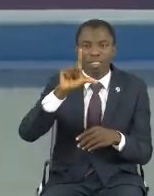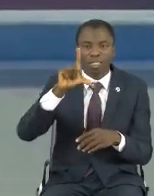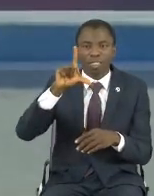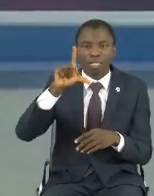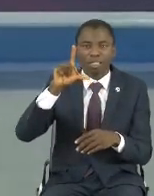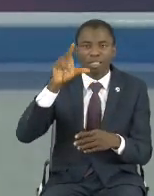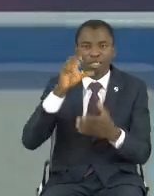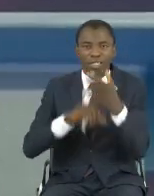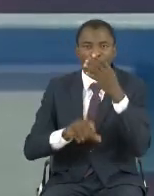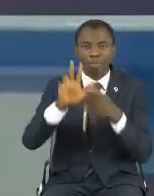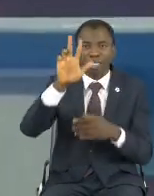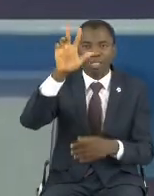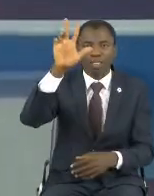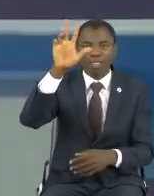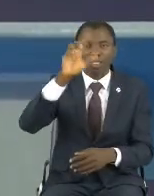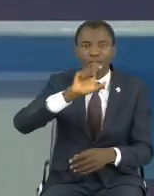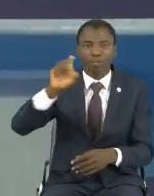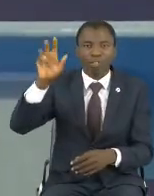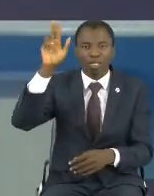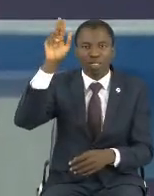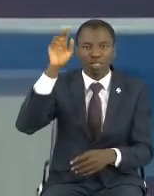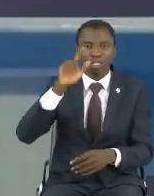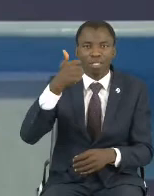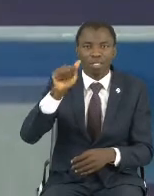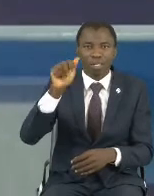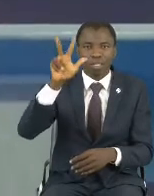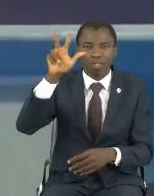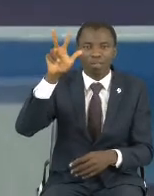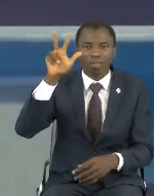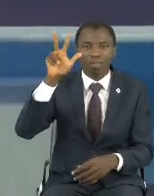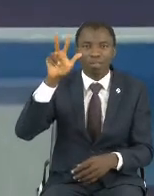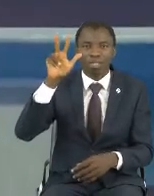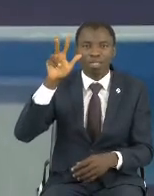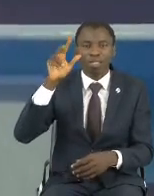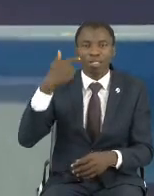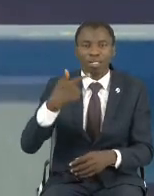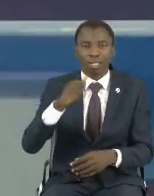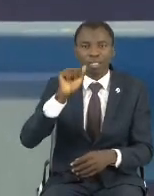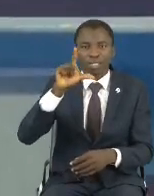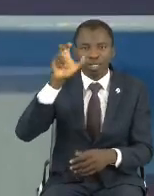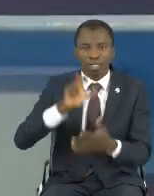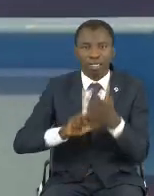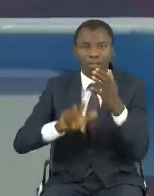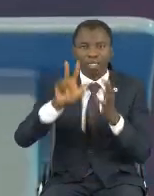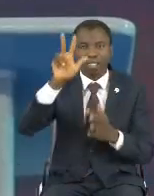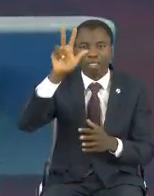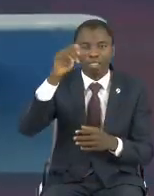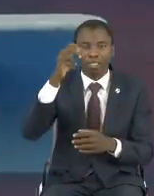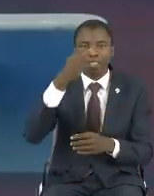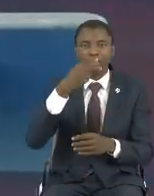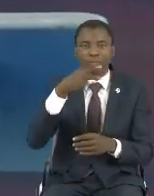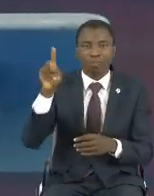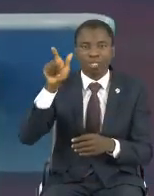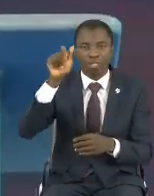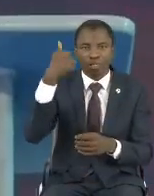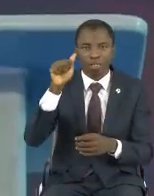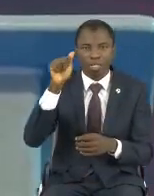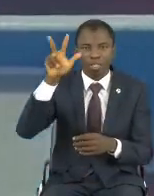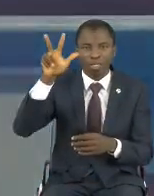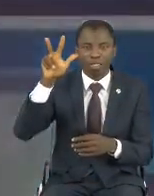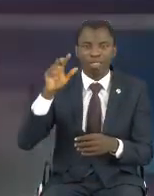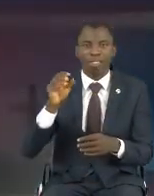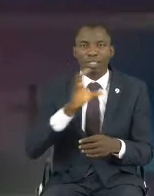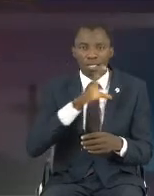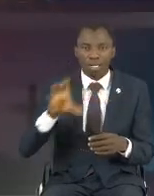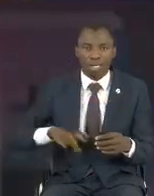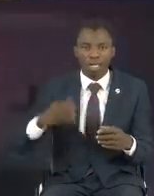verse 13. Galatians chapter 3, verse 13. Christ has redeemed us